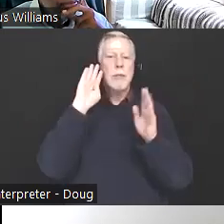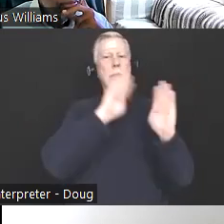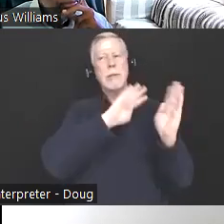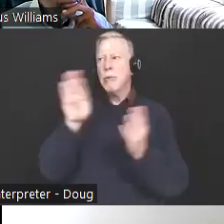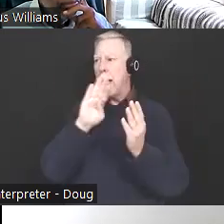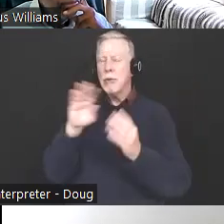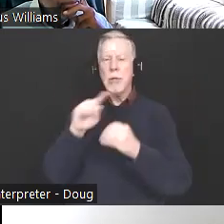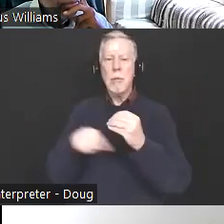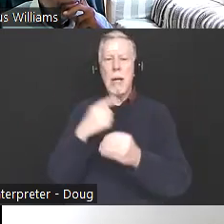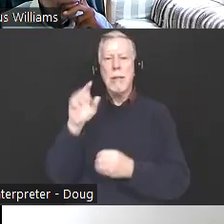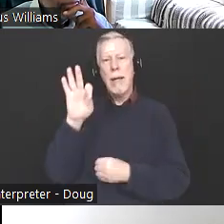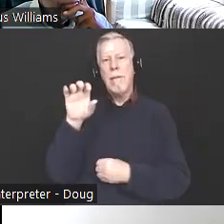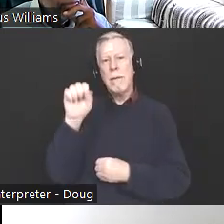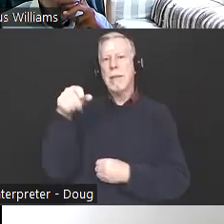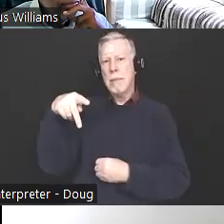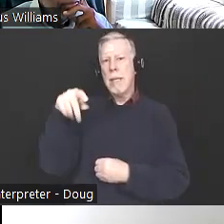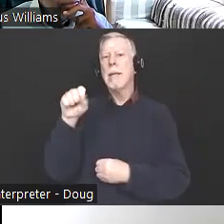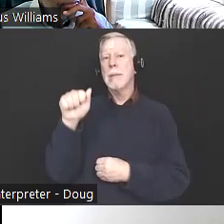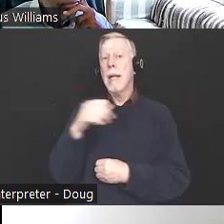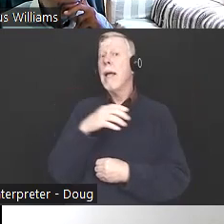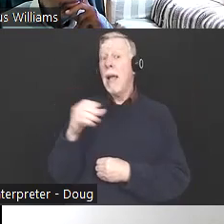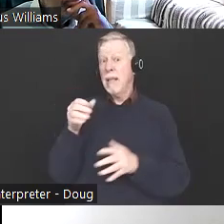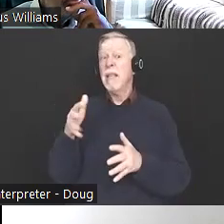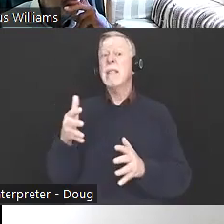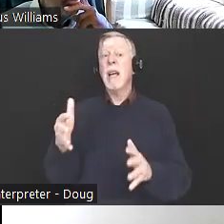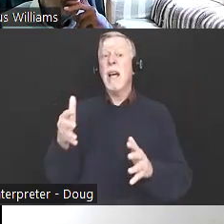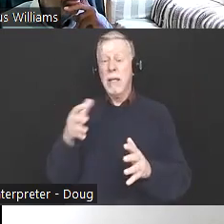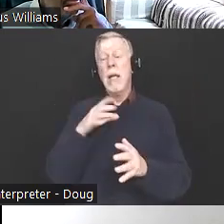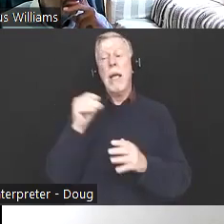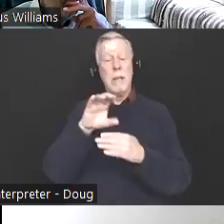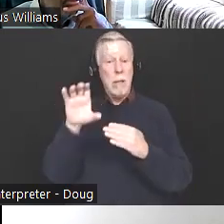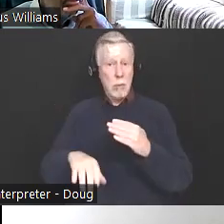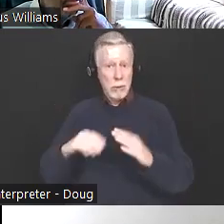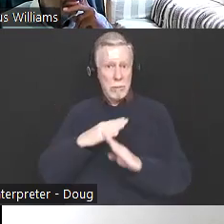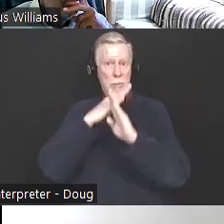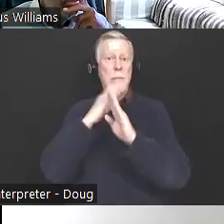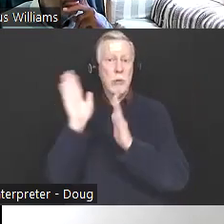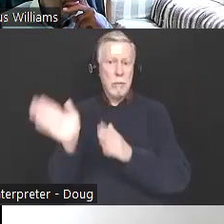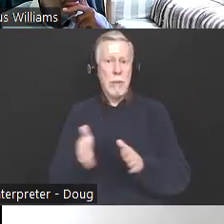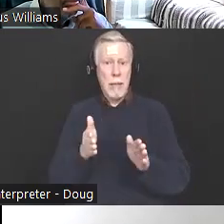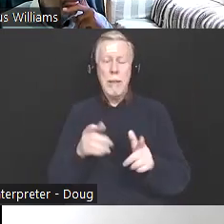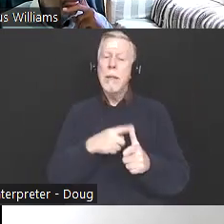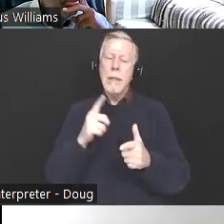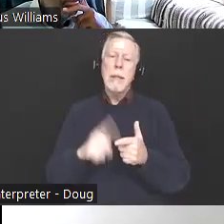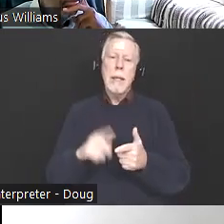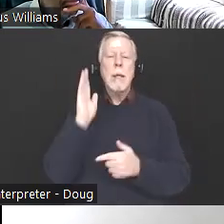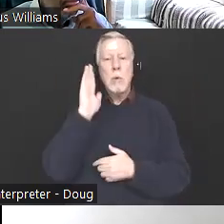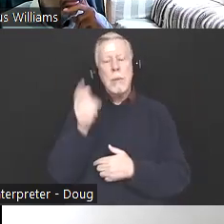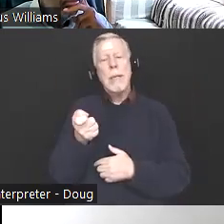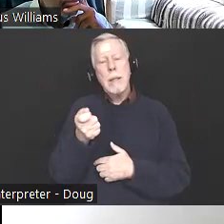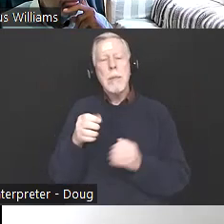the FFPSA and the comprehensive prevention plan, then there would be a little bit